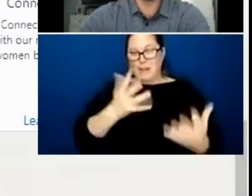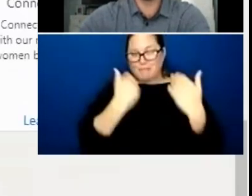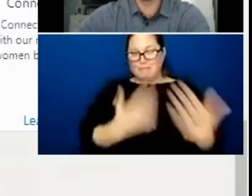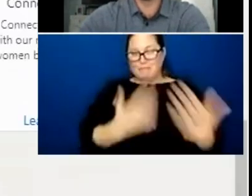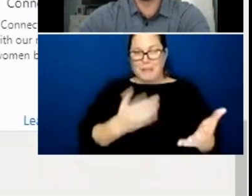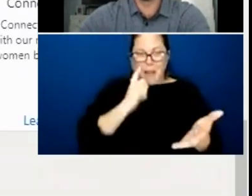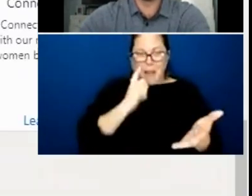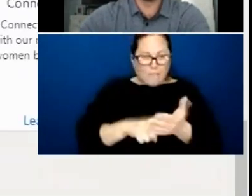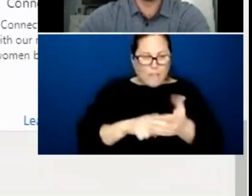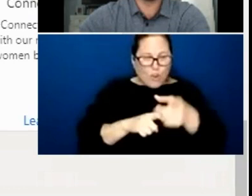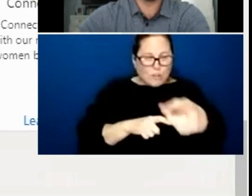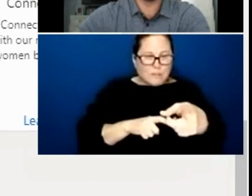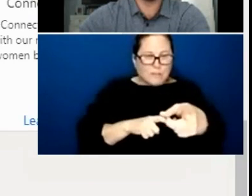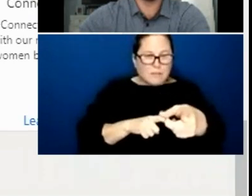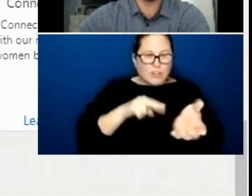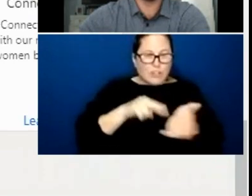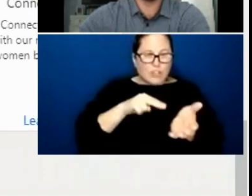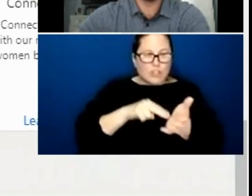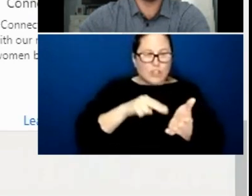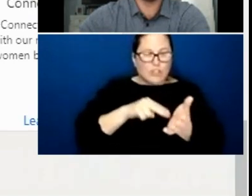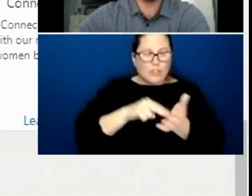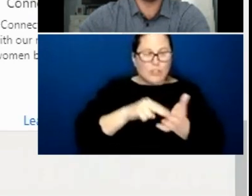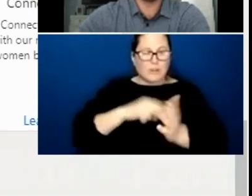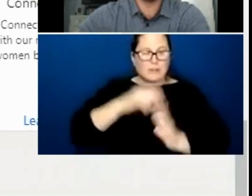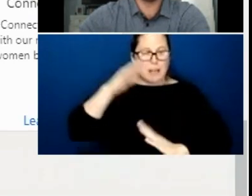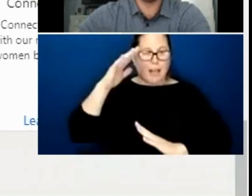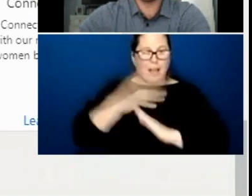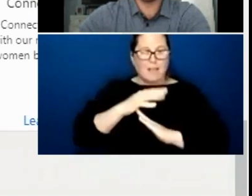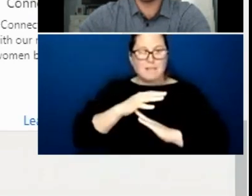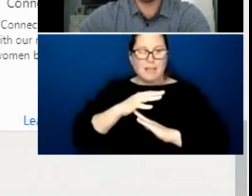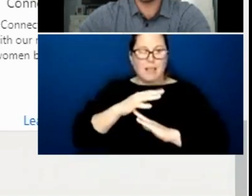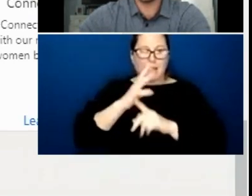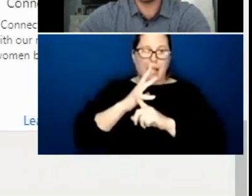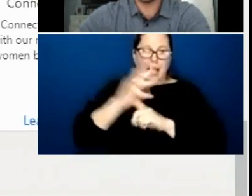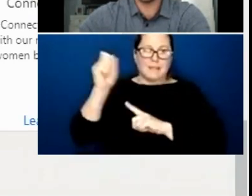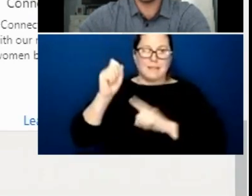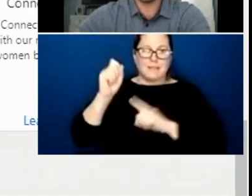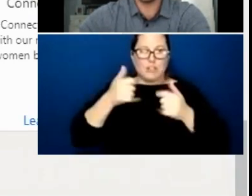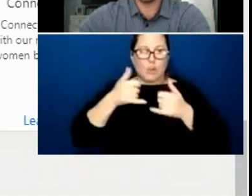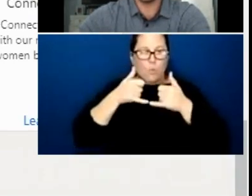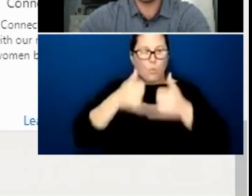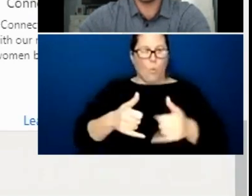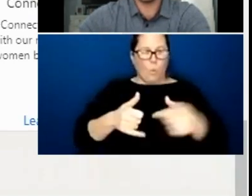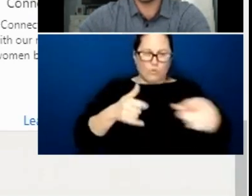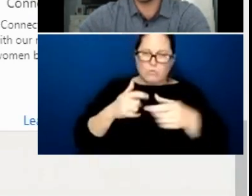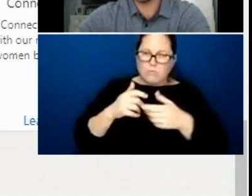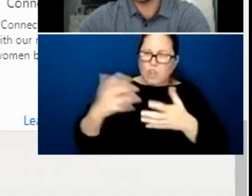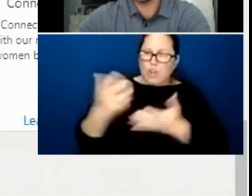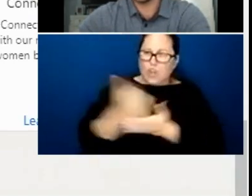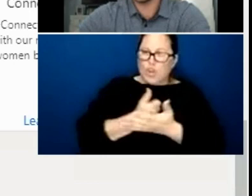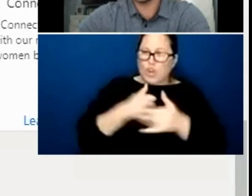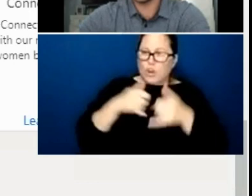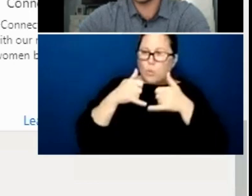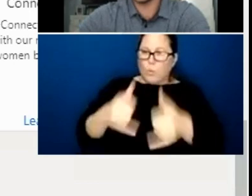noticed that he won a Nurse Excellence Award. So I was curious, what did you do to earn that award?